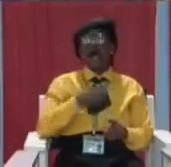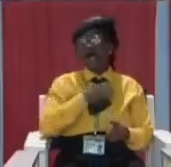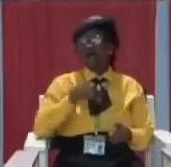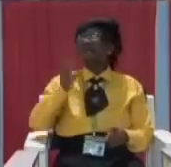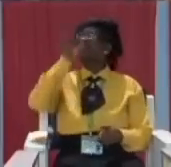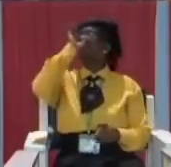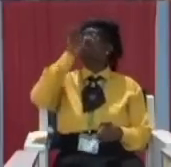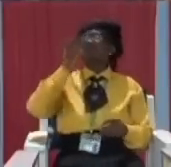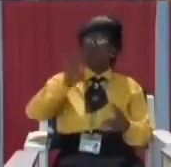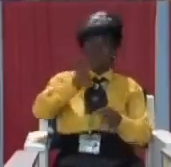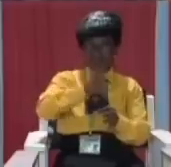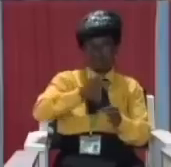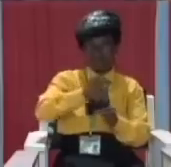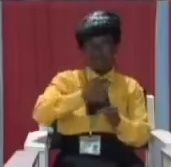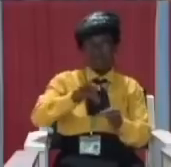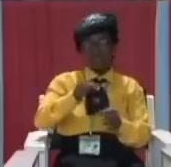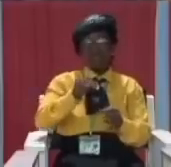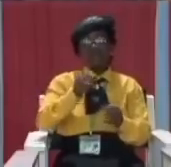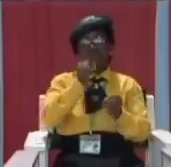Finally, hours later,